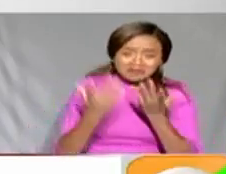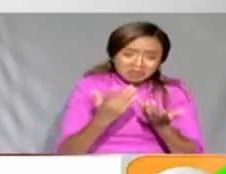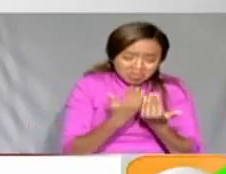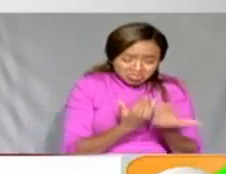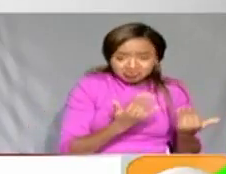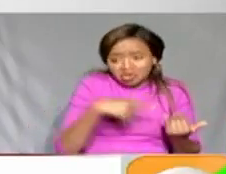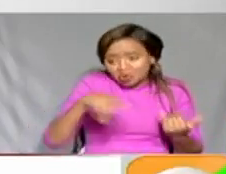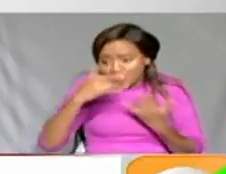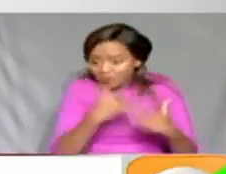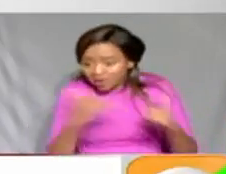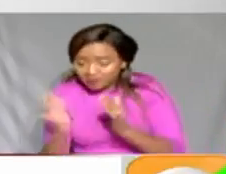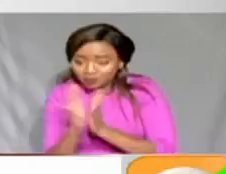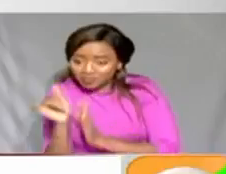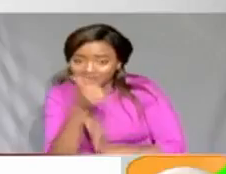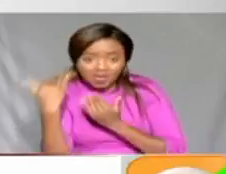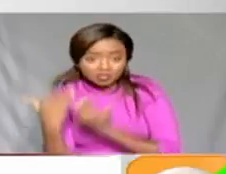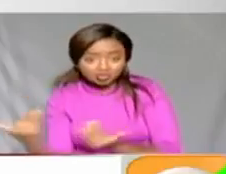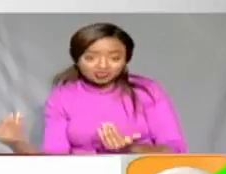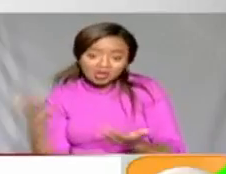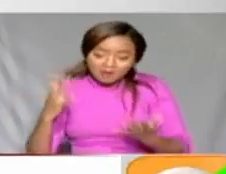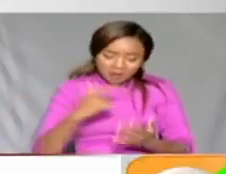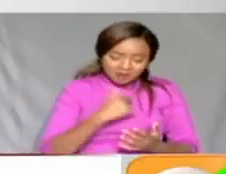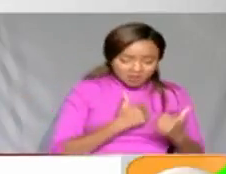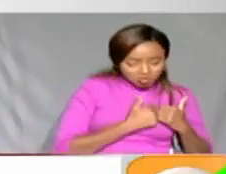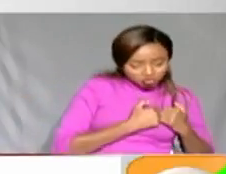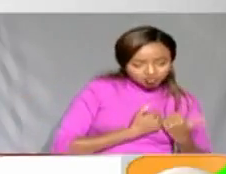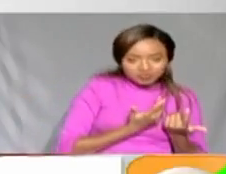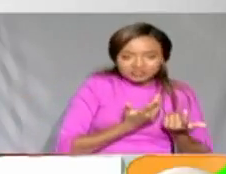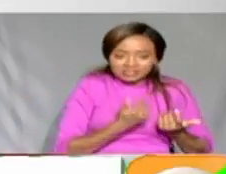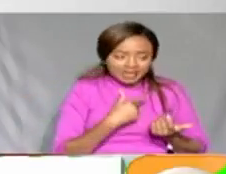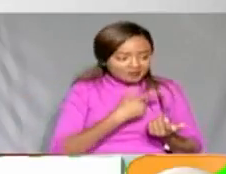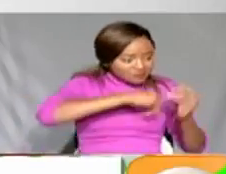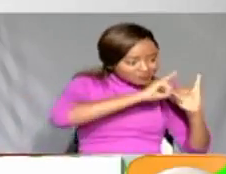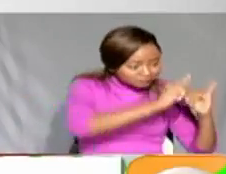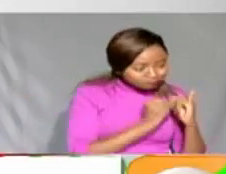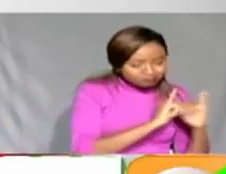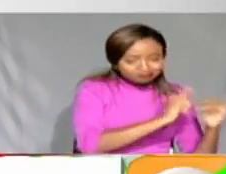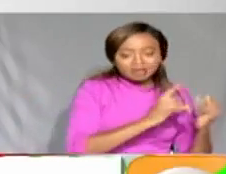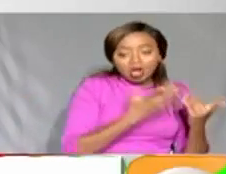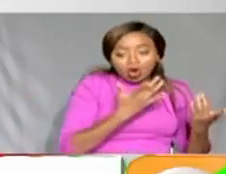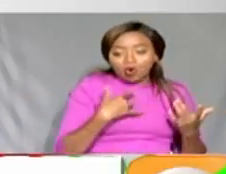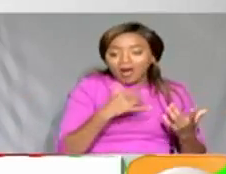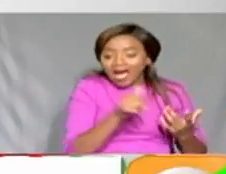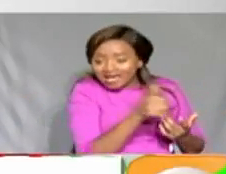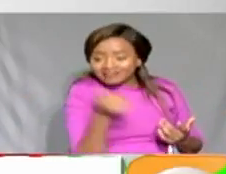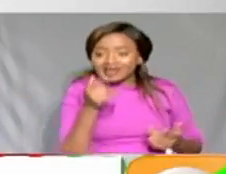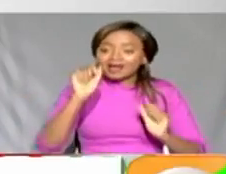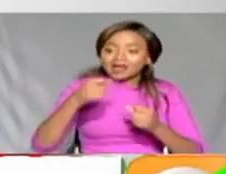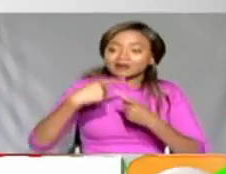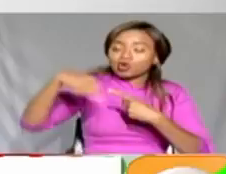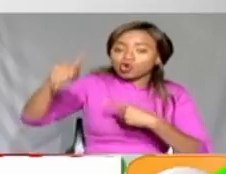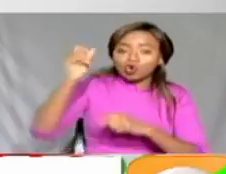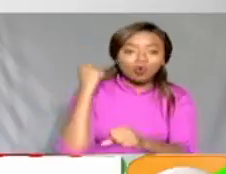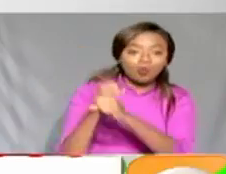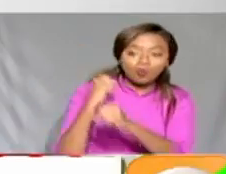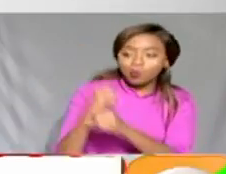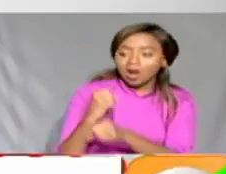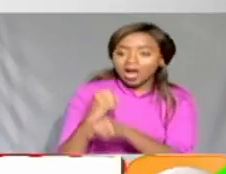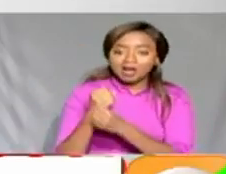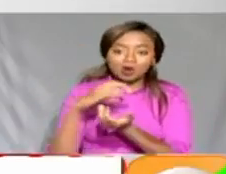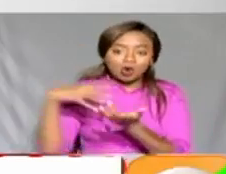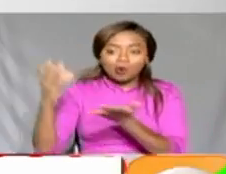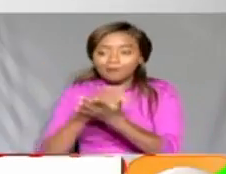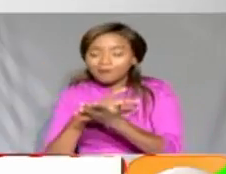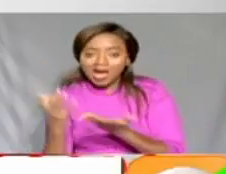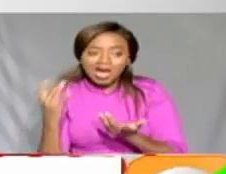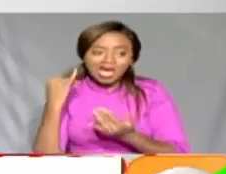play with other children, you know, a spouse or a brother or a sister may go out to work or to a bar